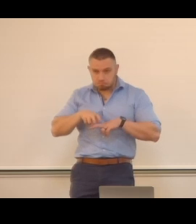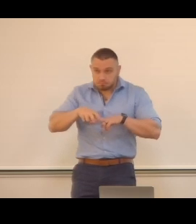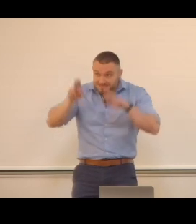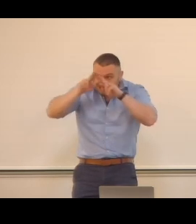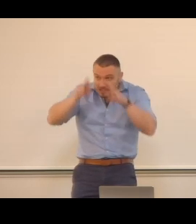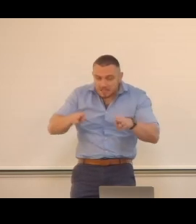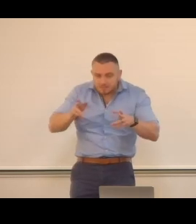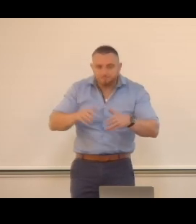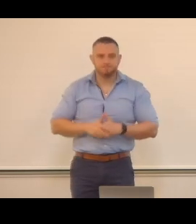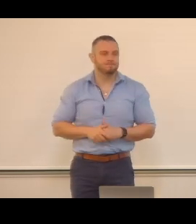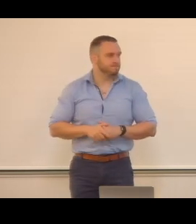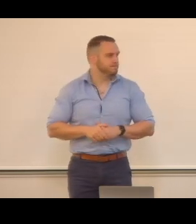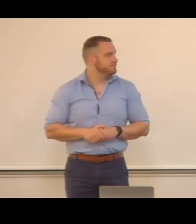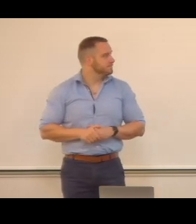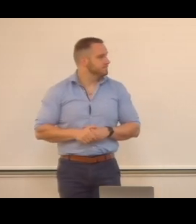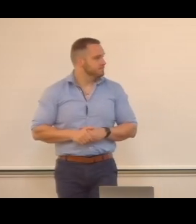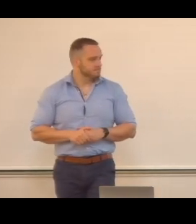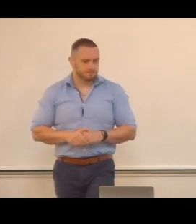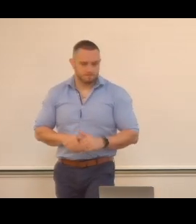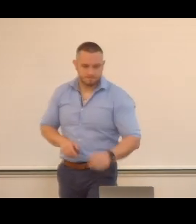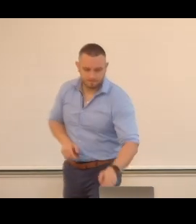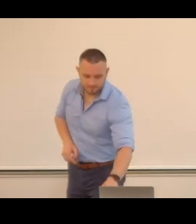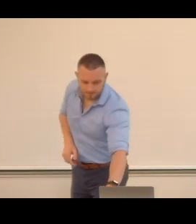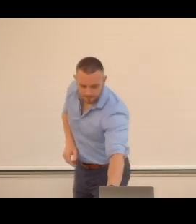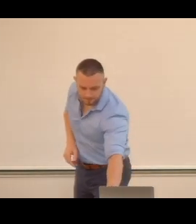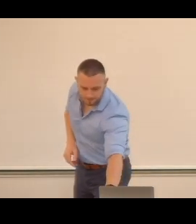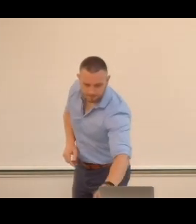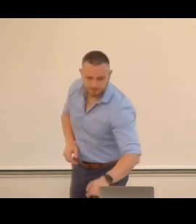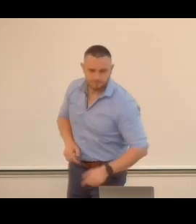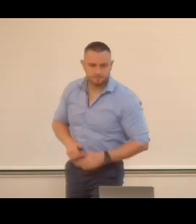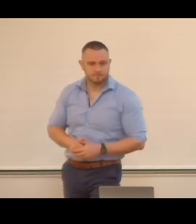tent, but it's not a full story level.